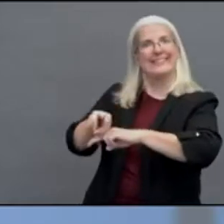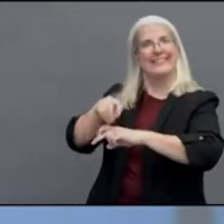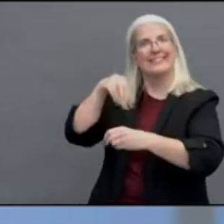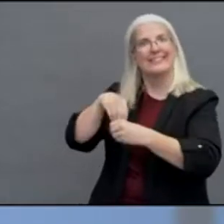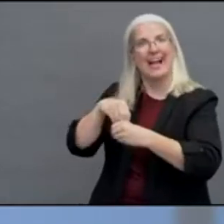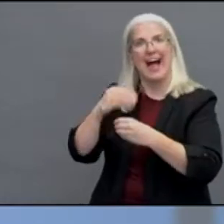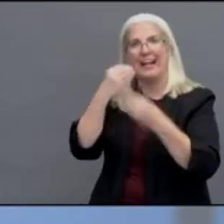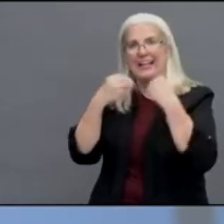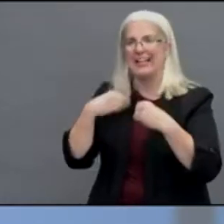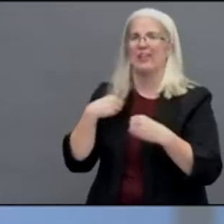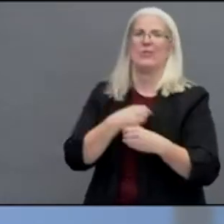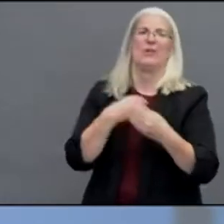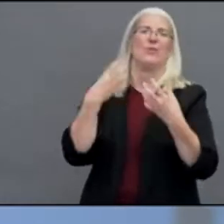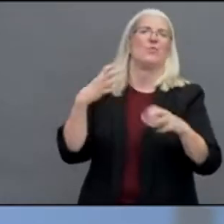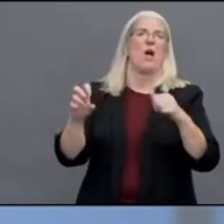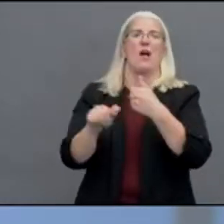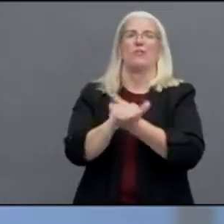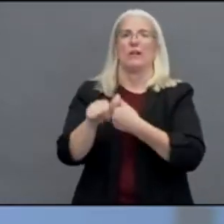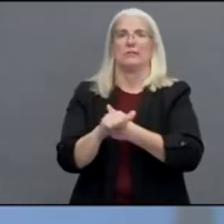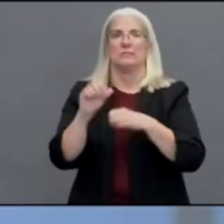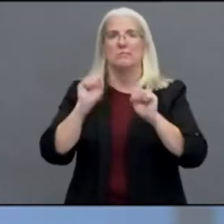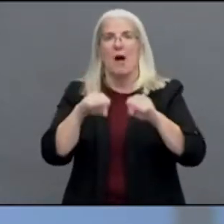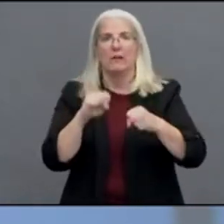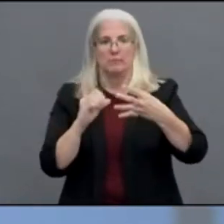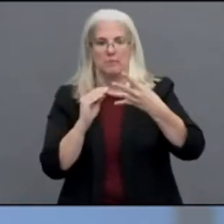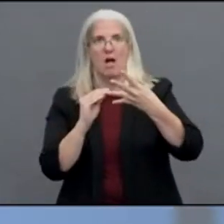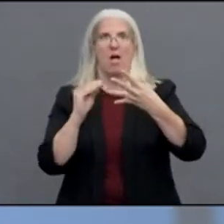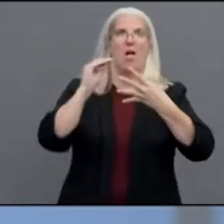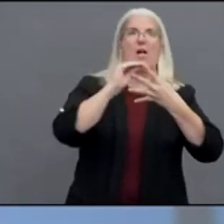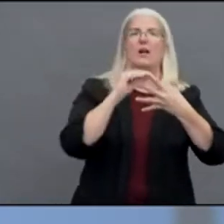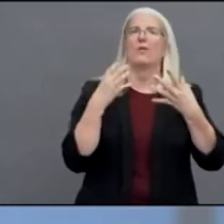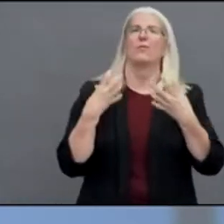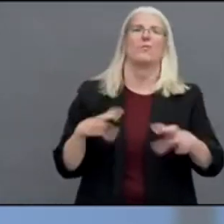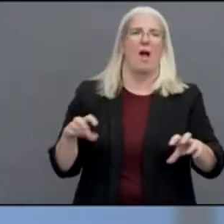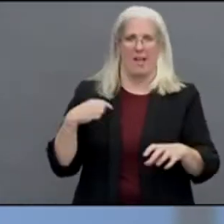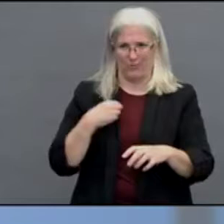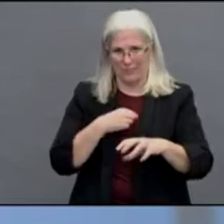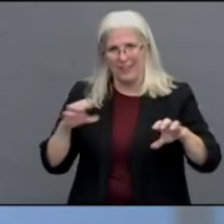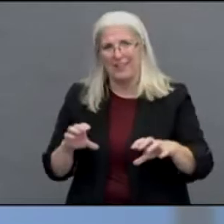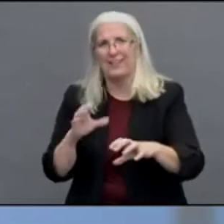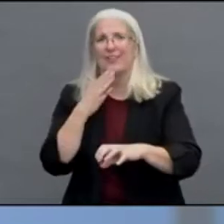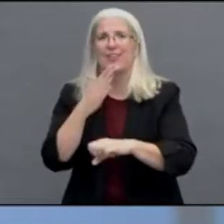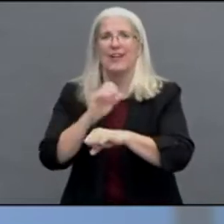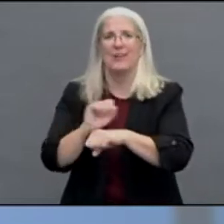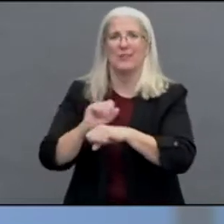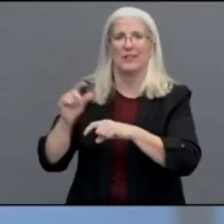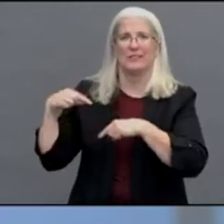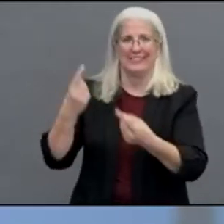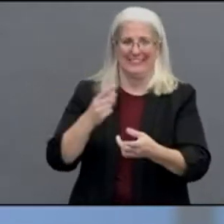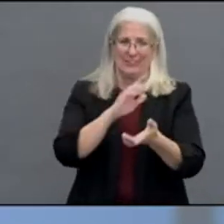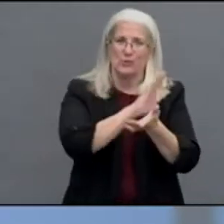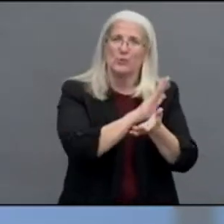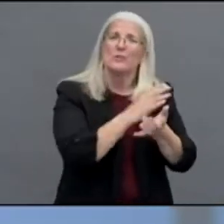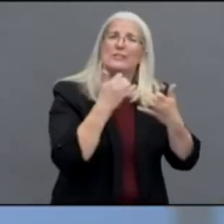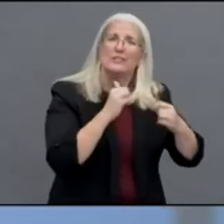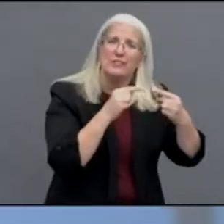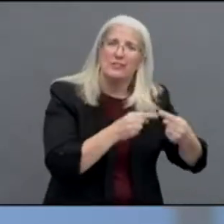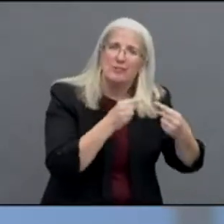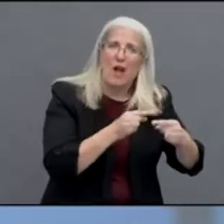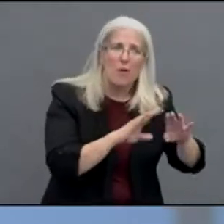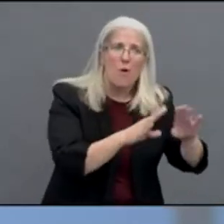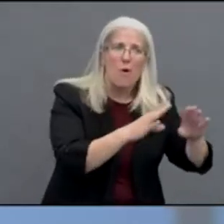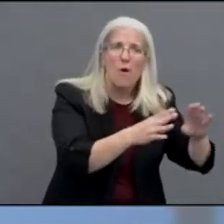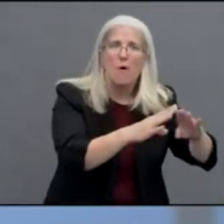already done. And so not while schools are still struggling to reopen, while businesses are still